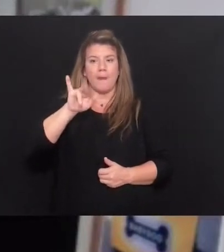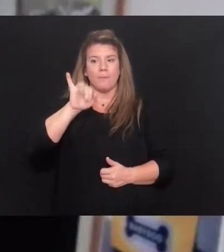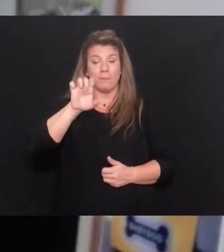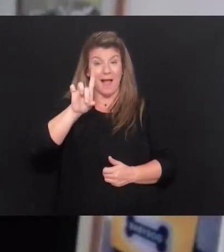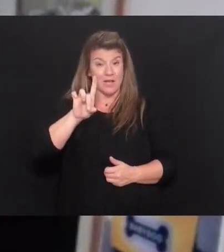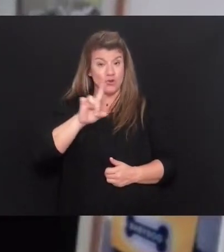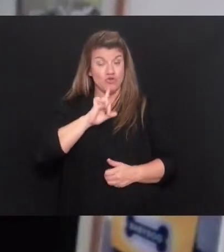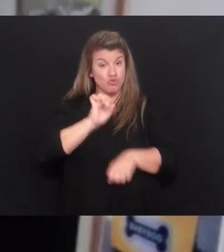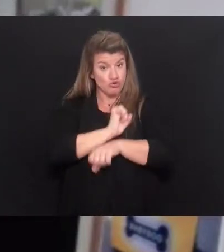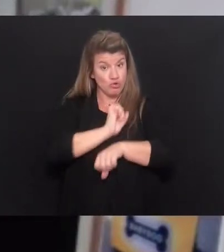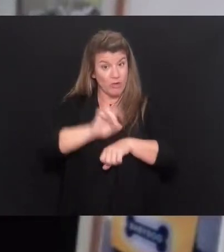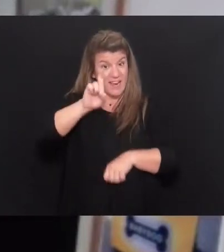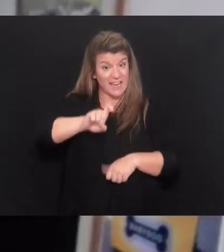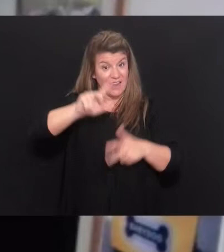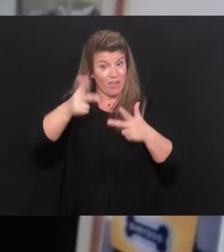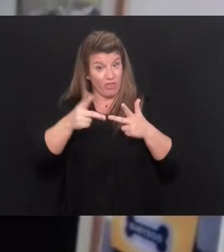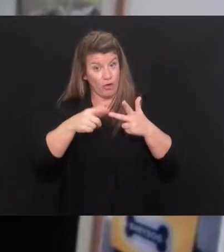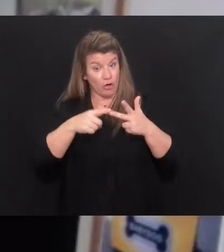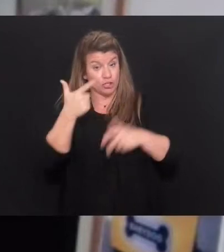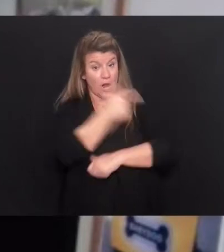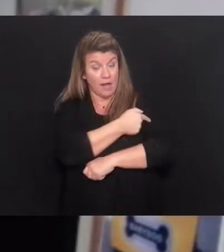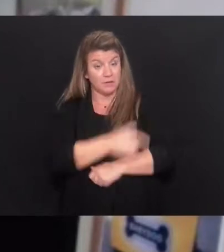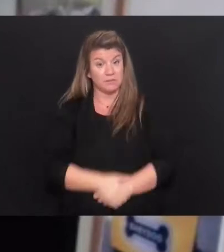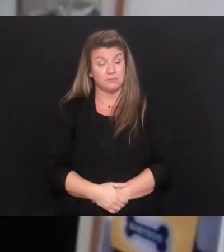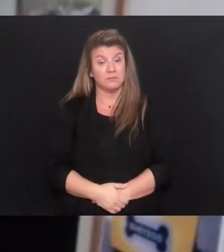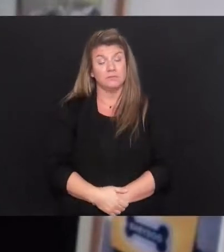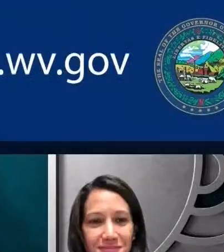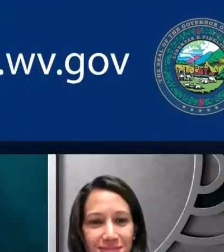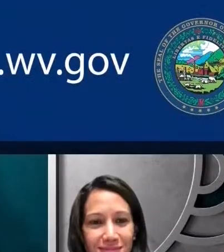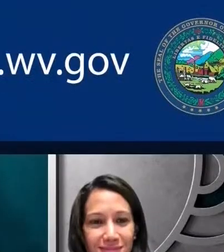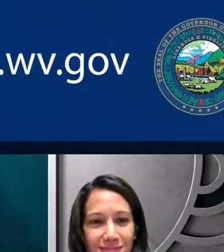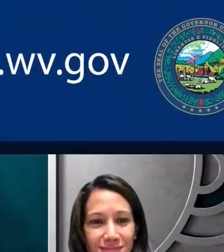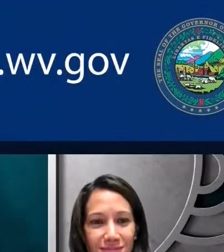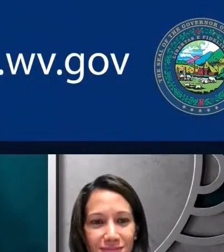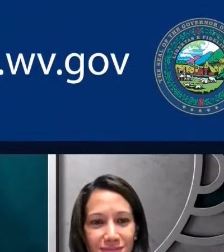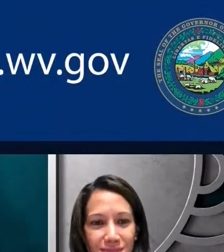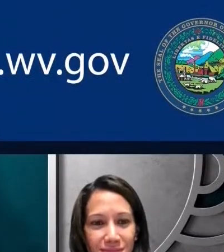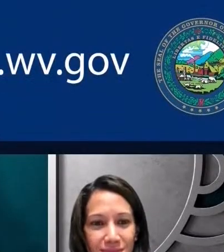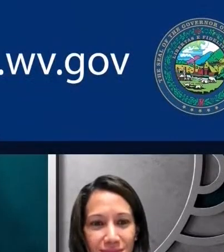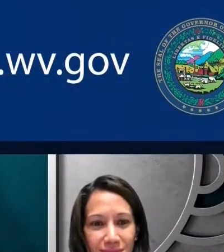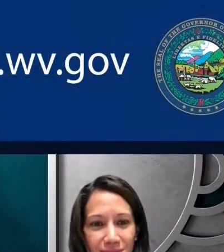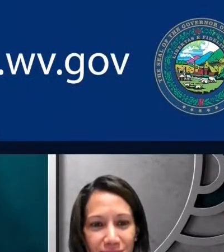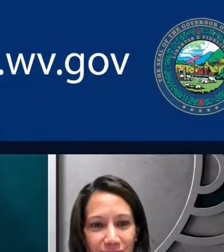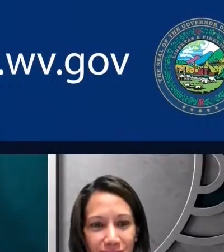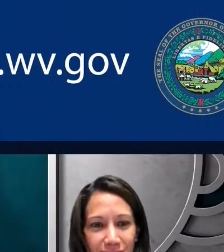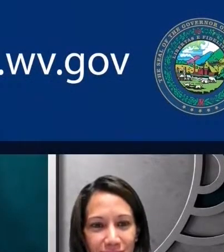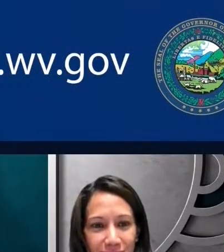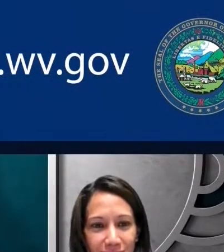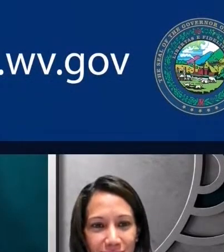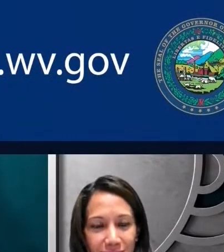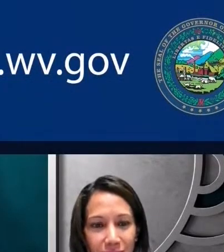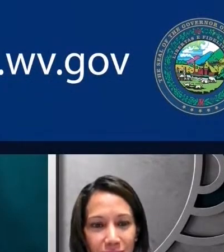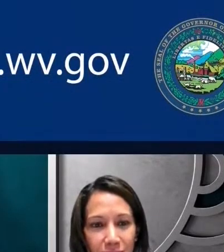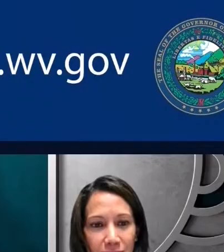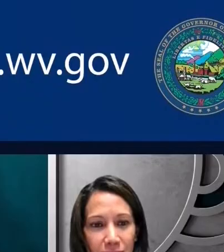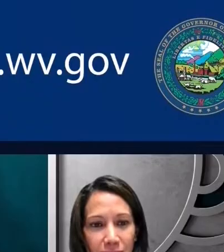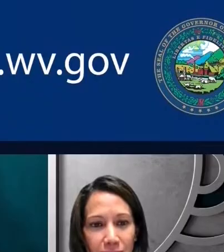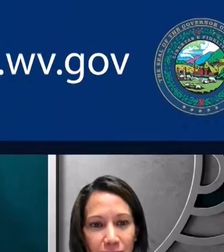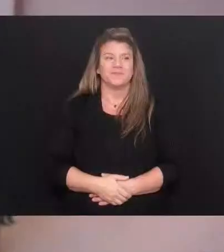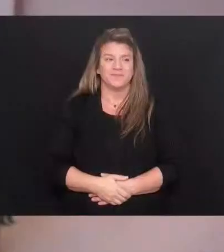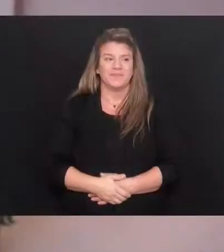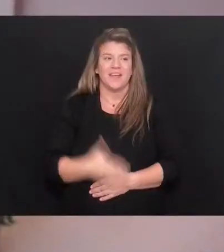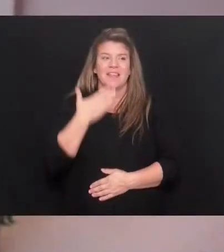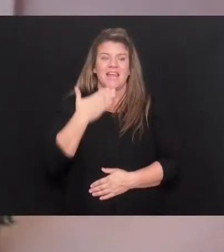third shot? Thank you. Dr. Marsh, please. Thank you, Governor, and thank you,